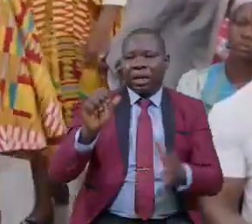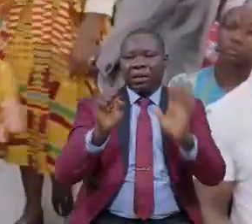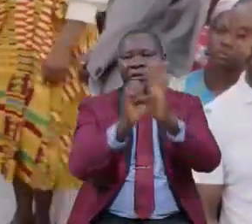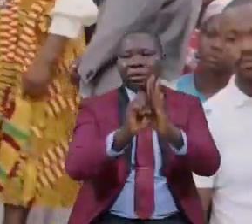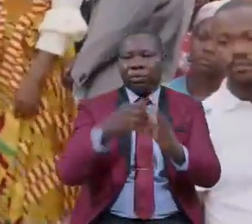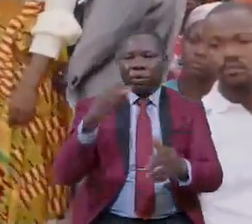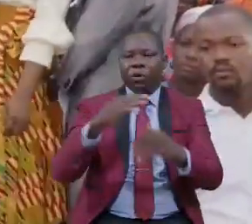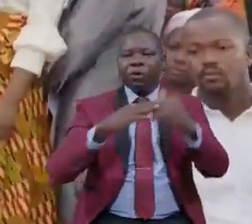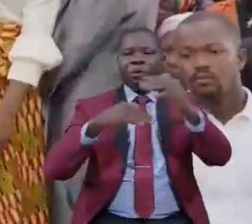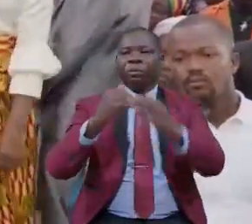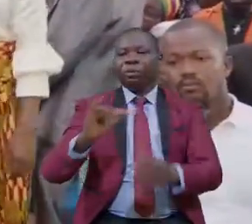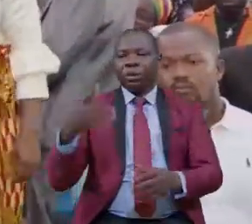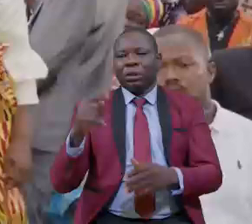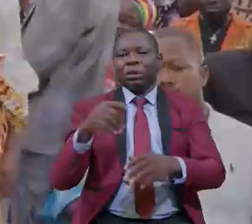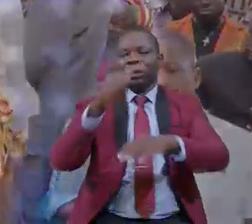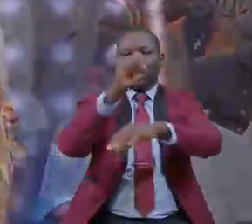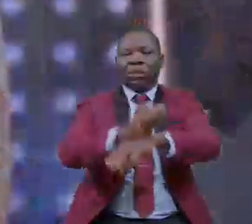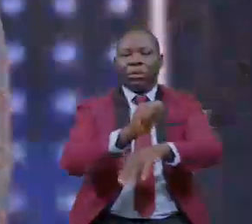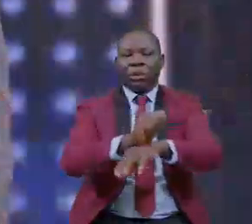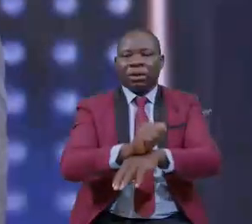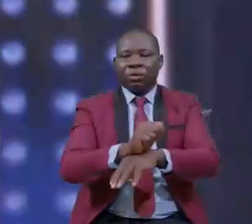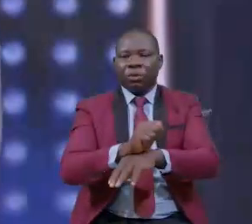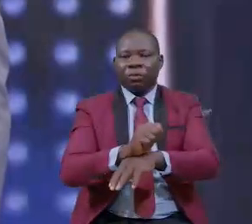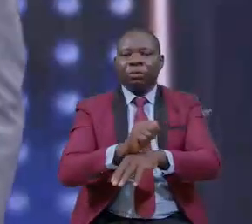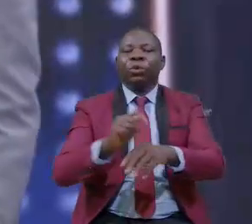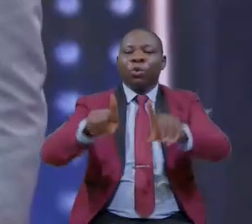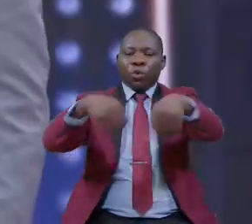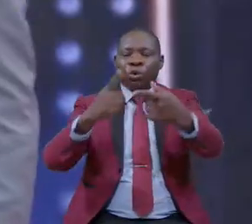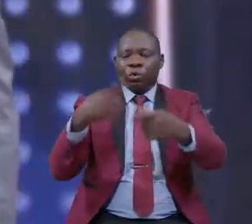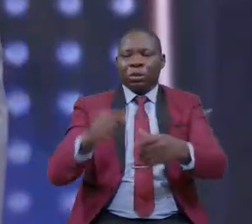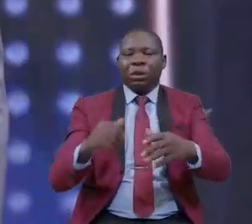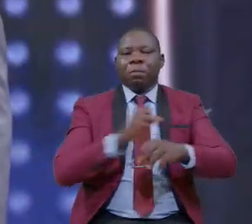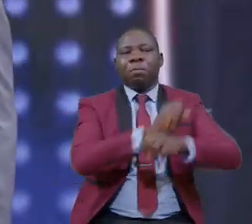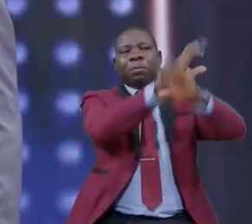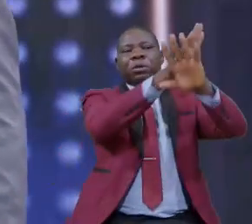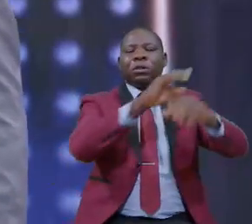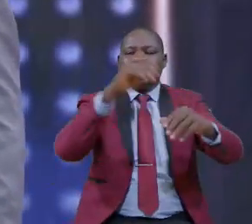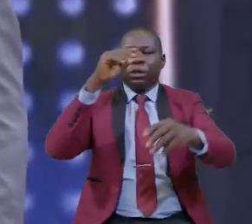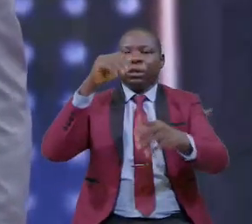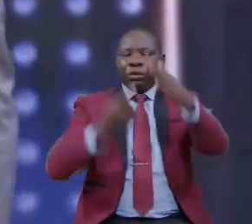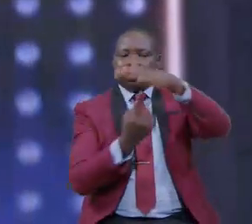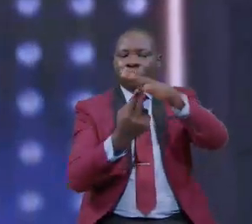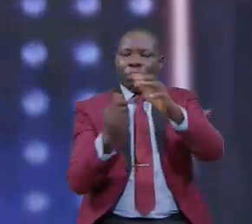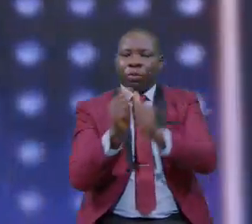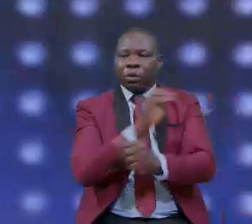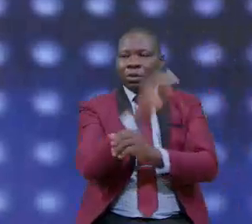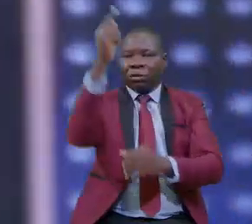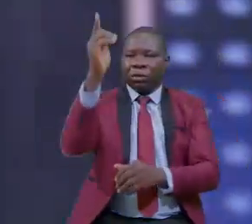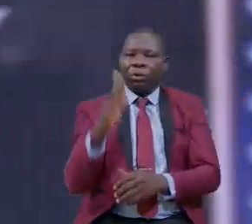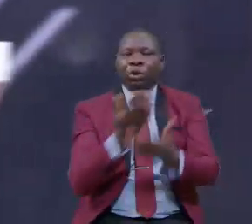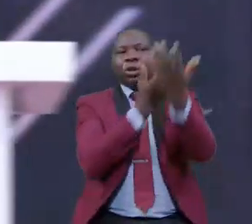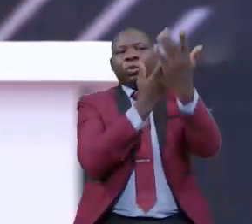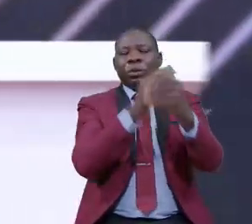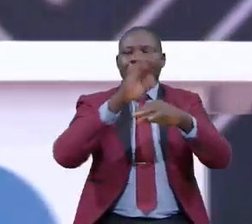building the tabernacle. Get on the mountaintop. On the mountaintop with God. Wait upon the Lord.